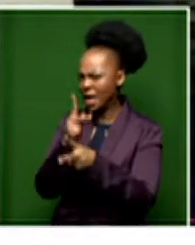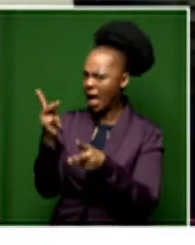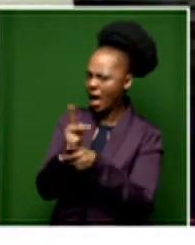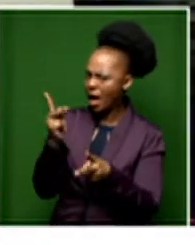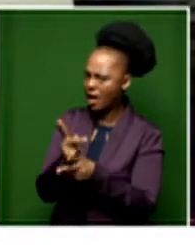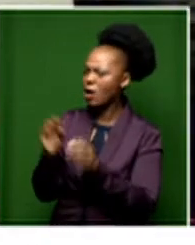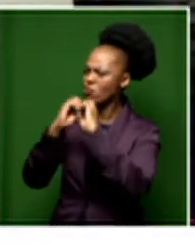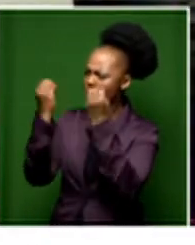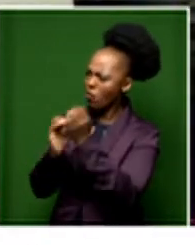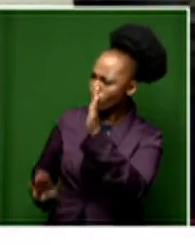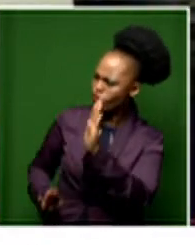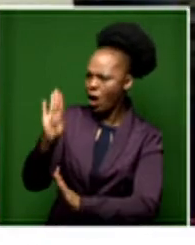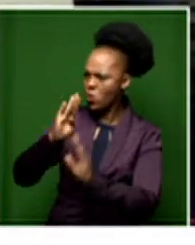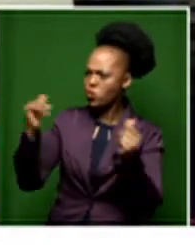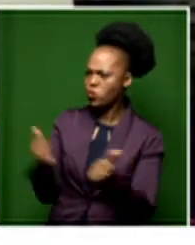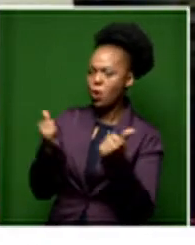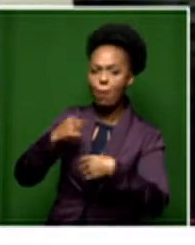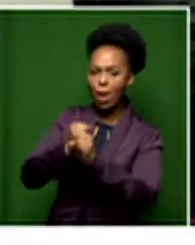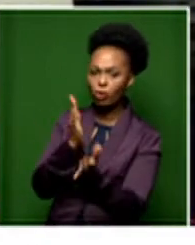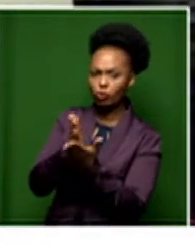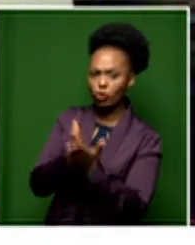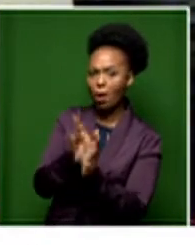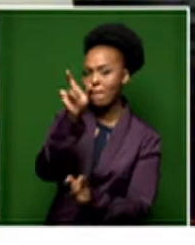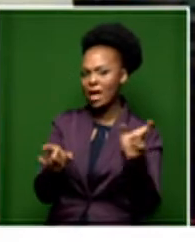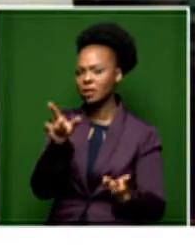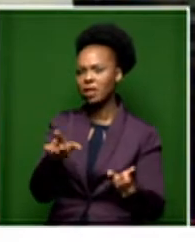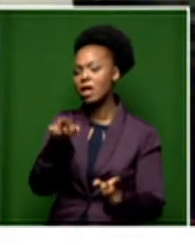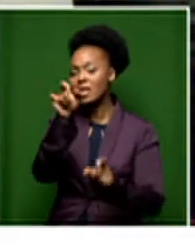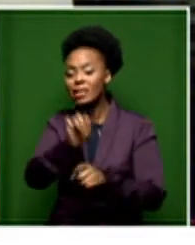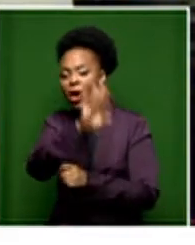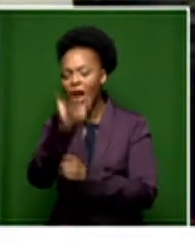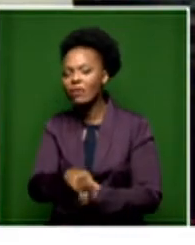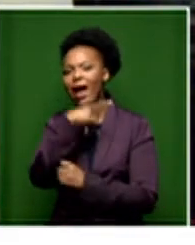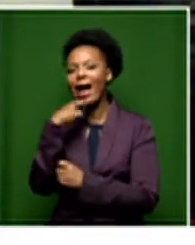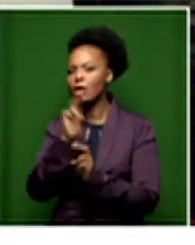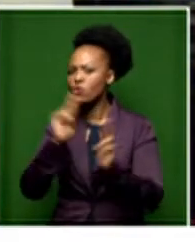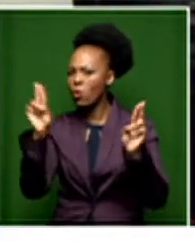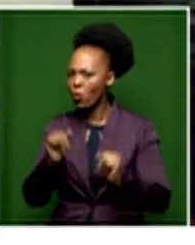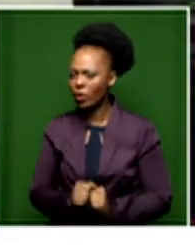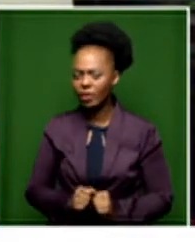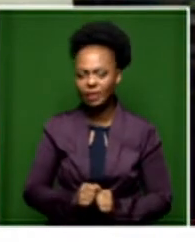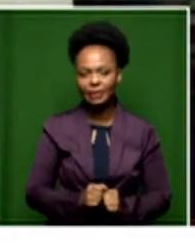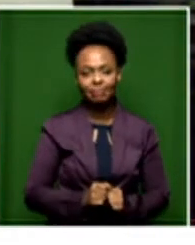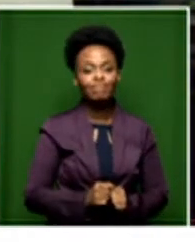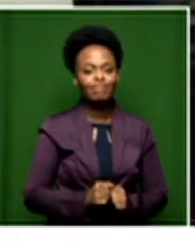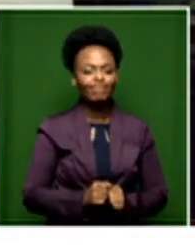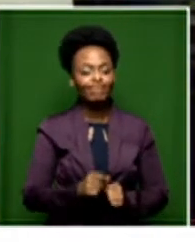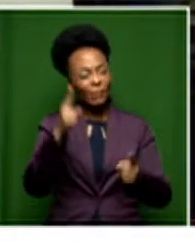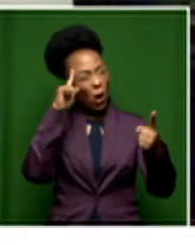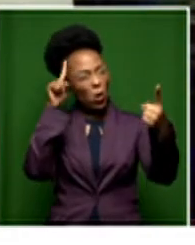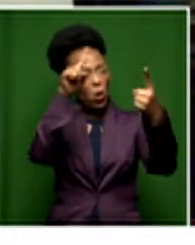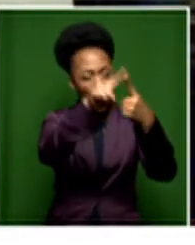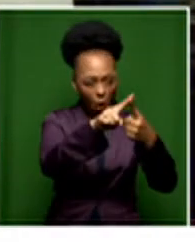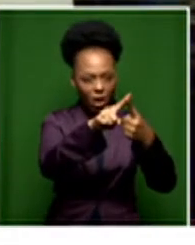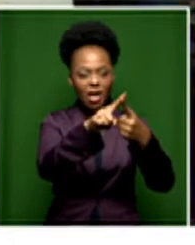of this organization in ensuring that nobody in South Africa goes hungry? Well, the long-term goal,